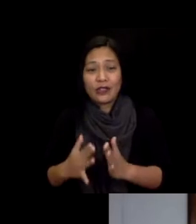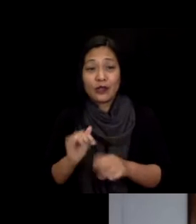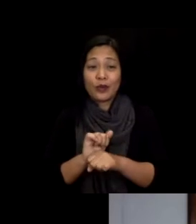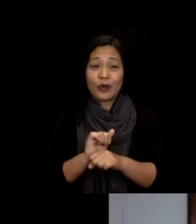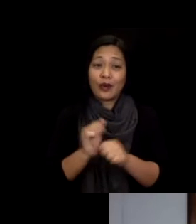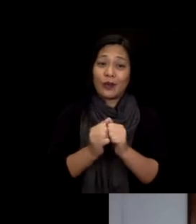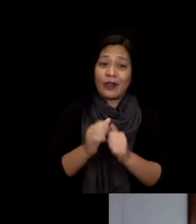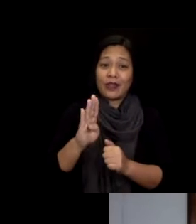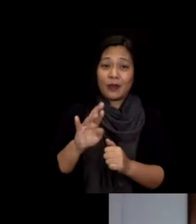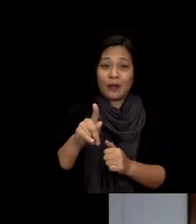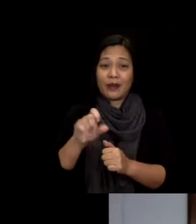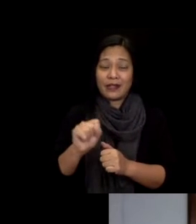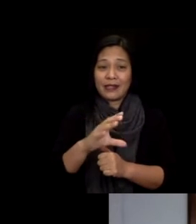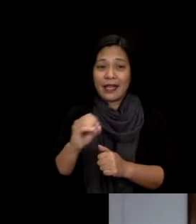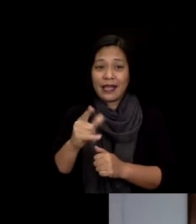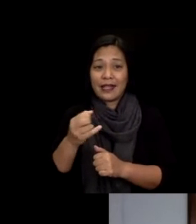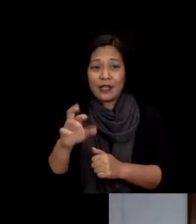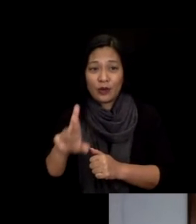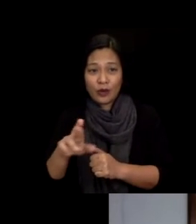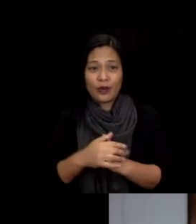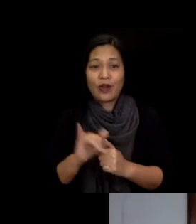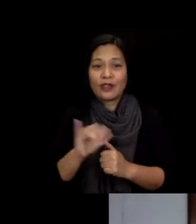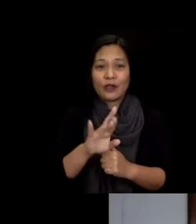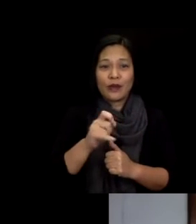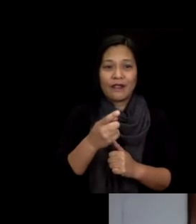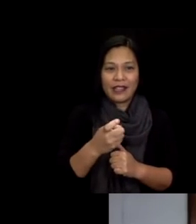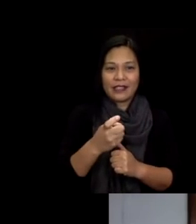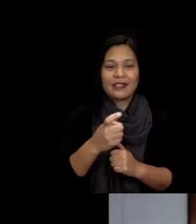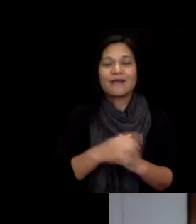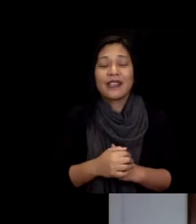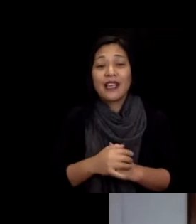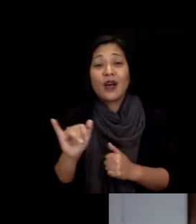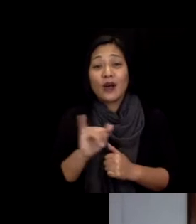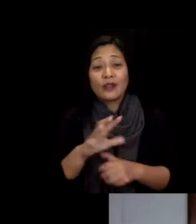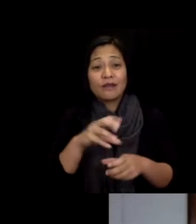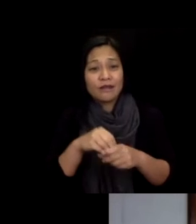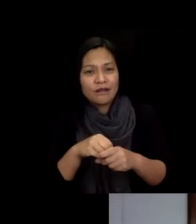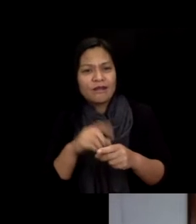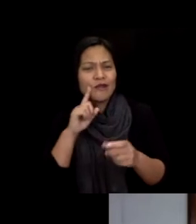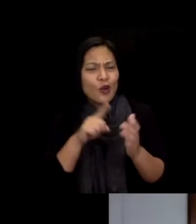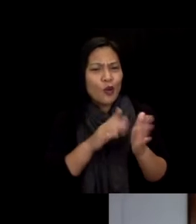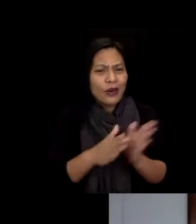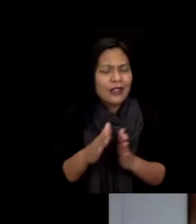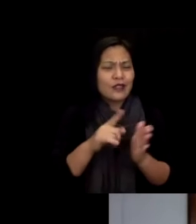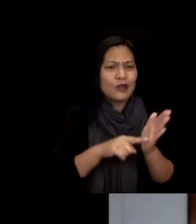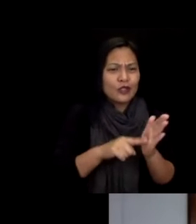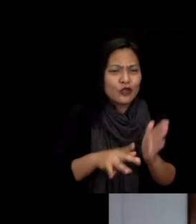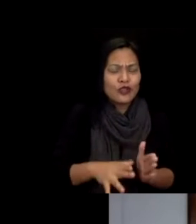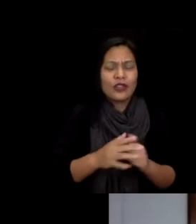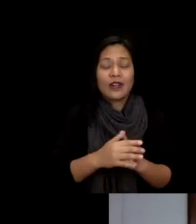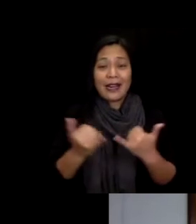and REFLEX Urbanism. Darian Razdar is an organizer, researcher, and artist currently living